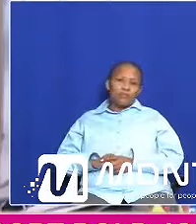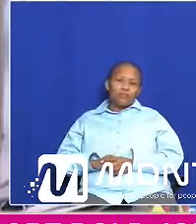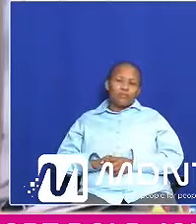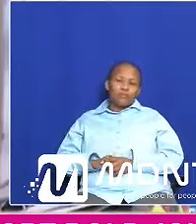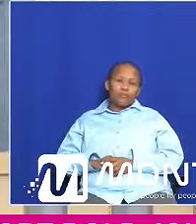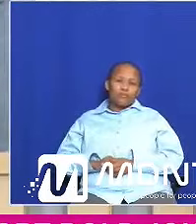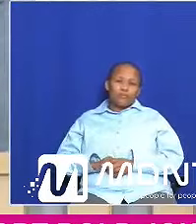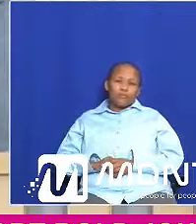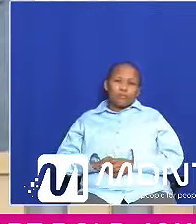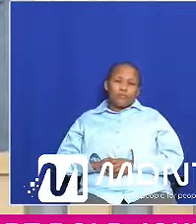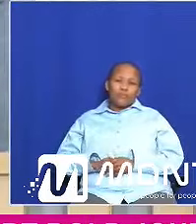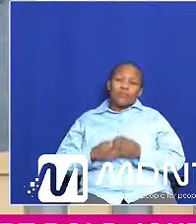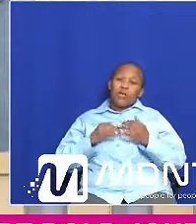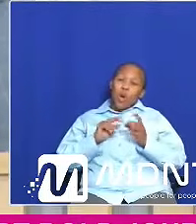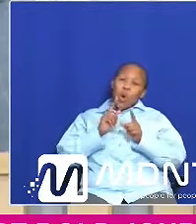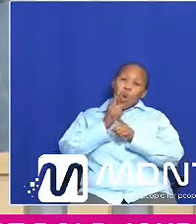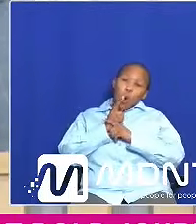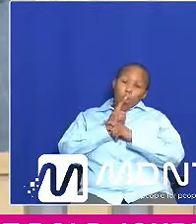repayable?